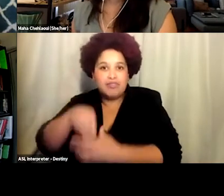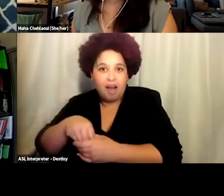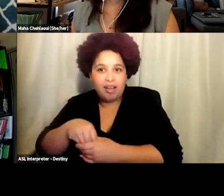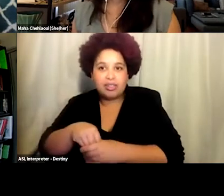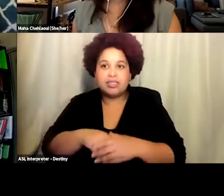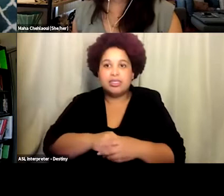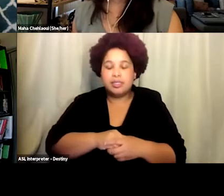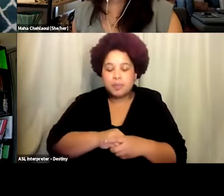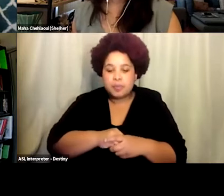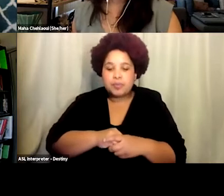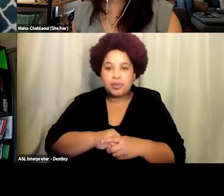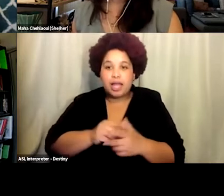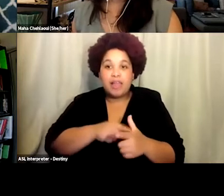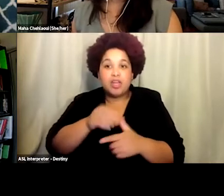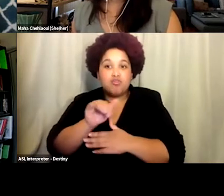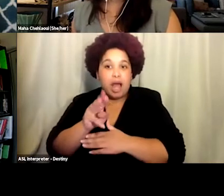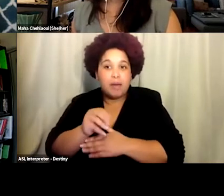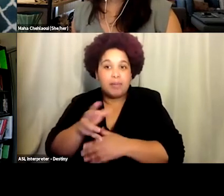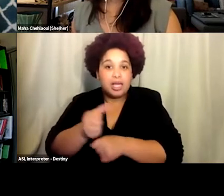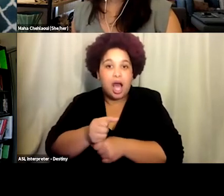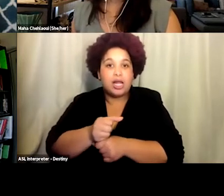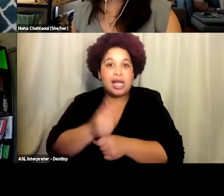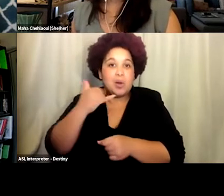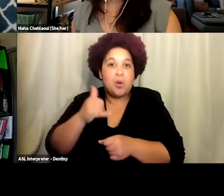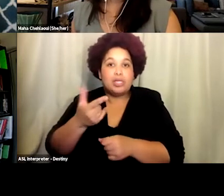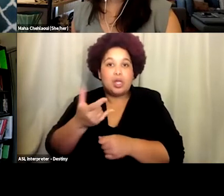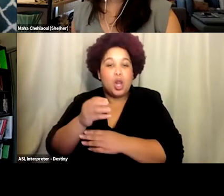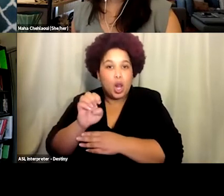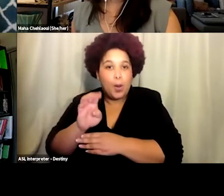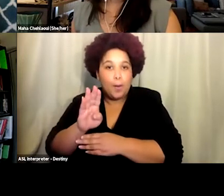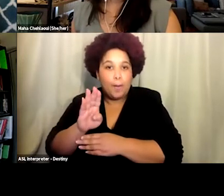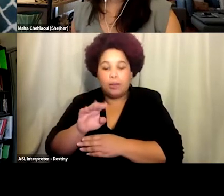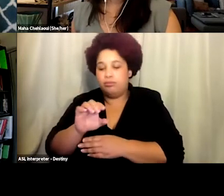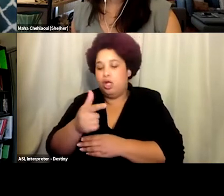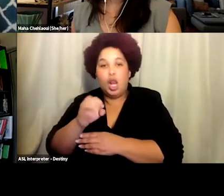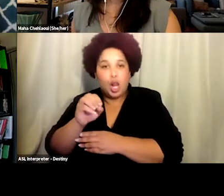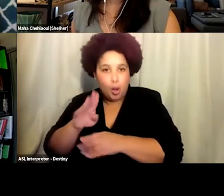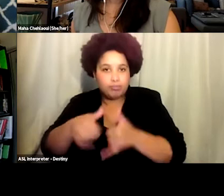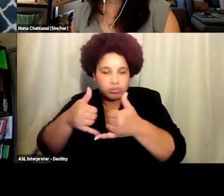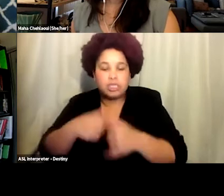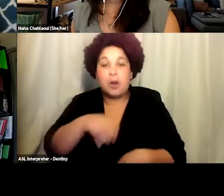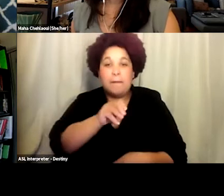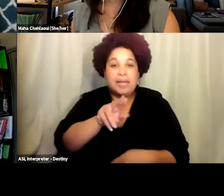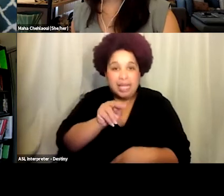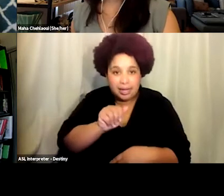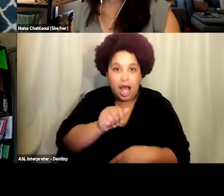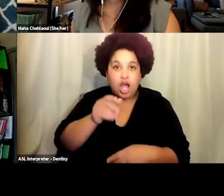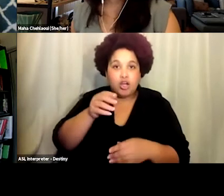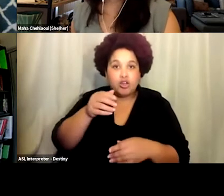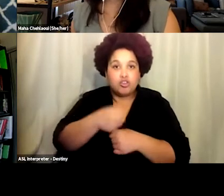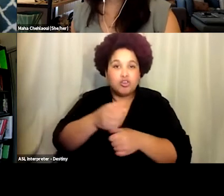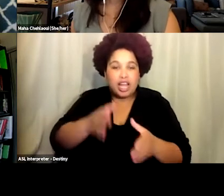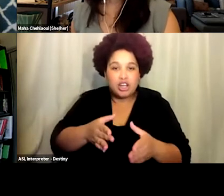Rami Malek had done, and then Rami won a Golden Globe for Mr. Robot. So it took a MENA creator to hire a MENA